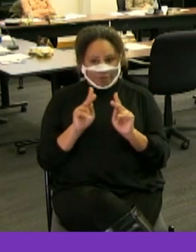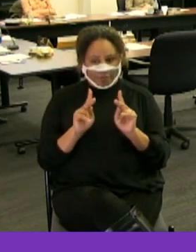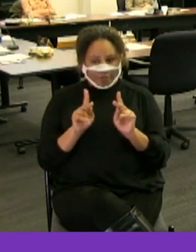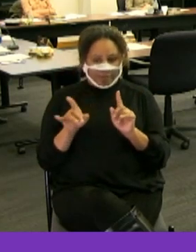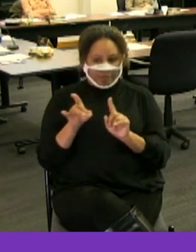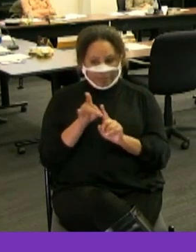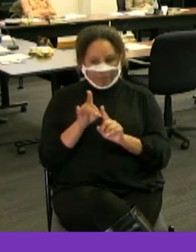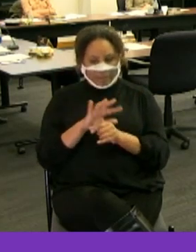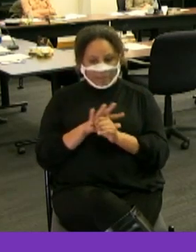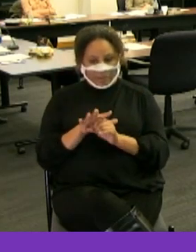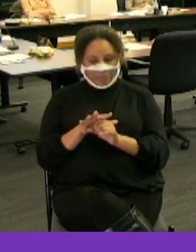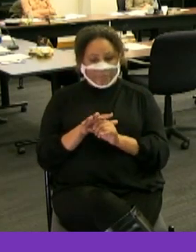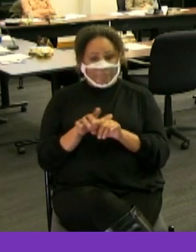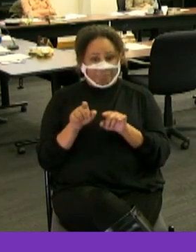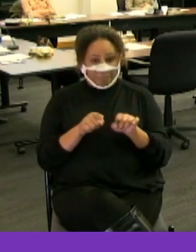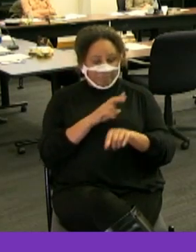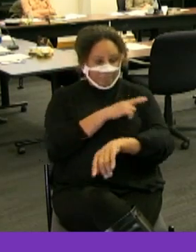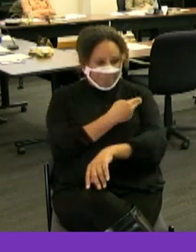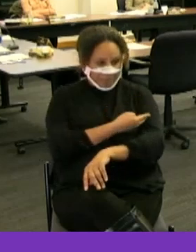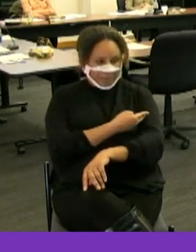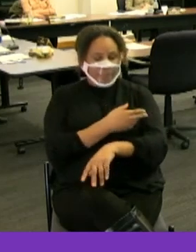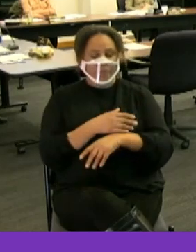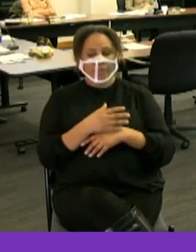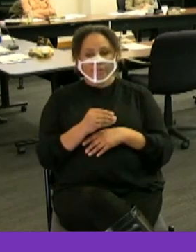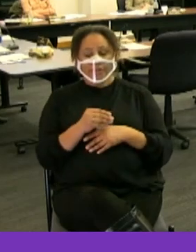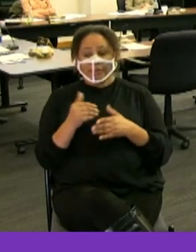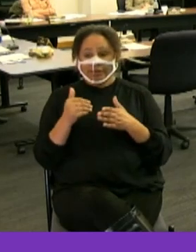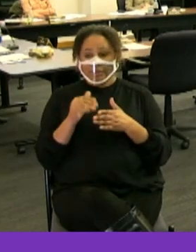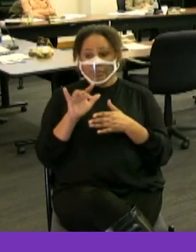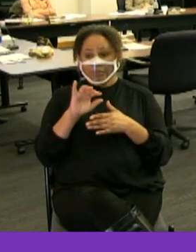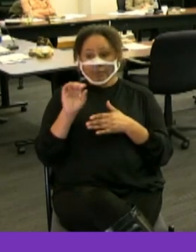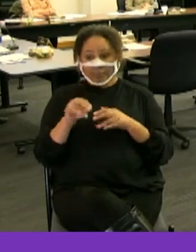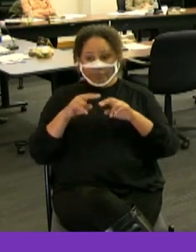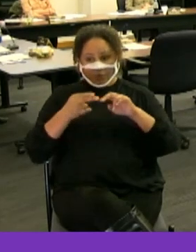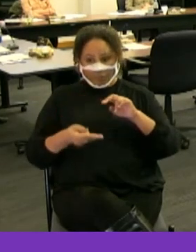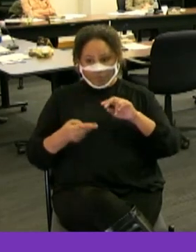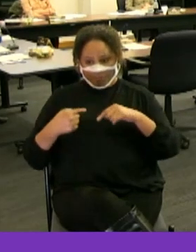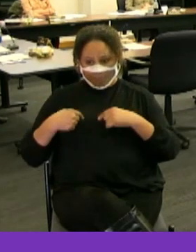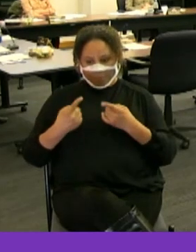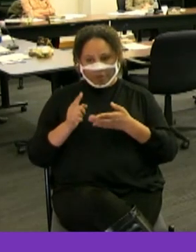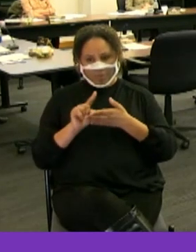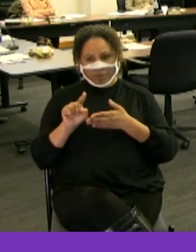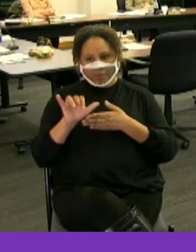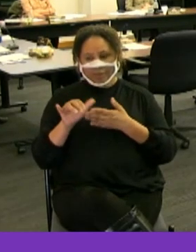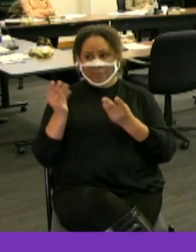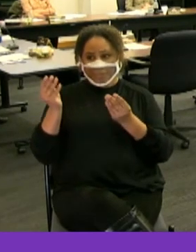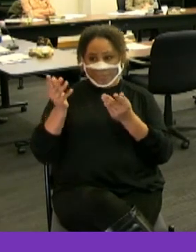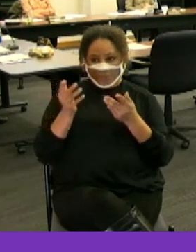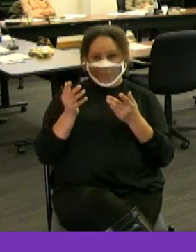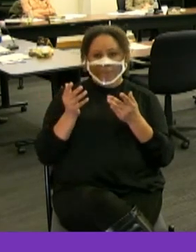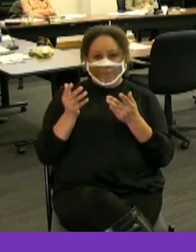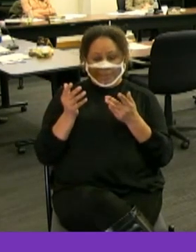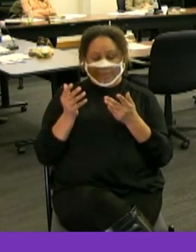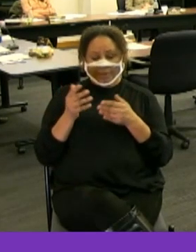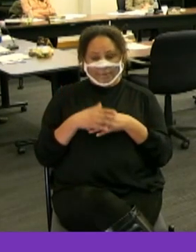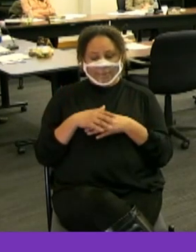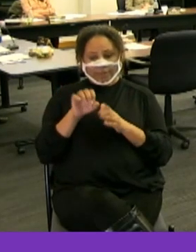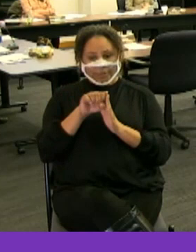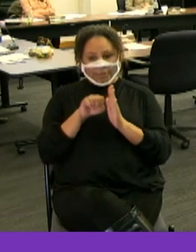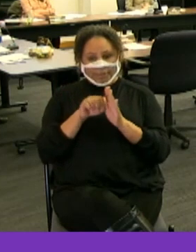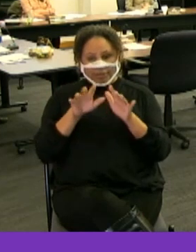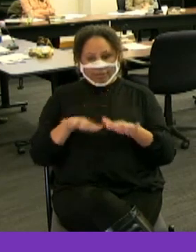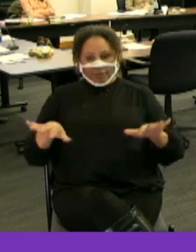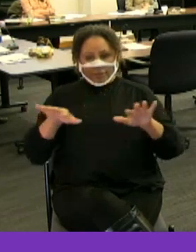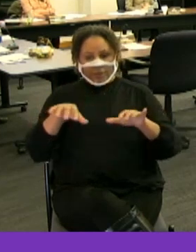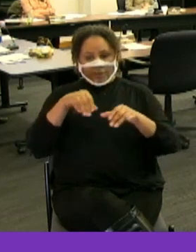been faster than at any point in the pandemic, nearly a 25% drop over the last week. This was brought to our attention. Statewide